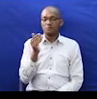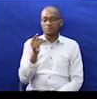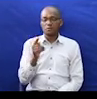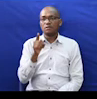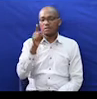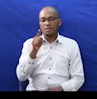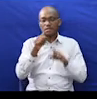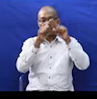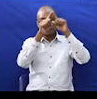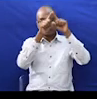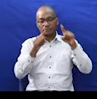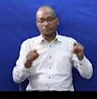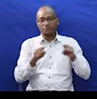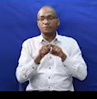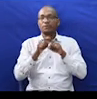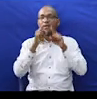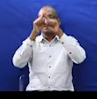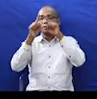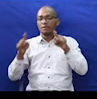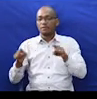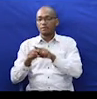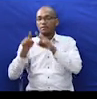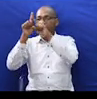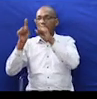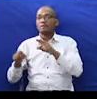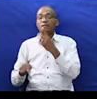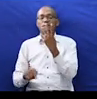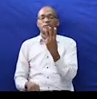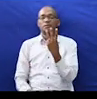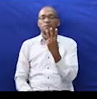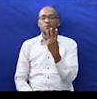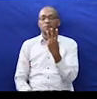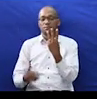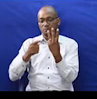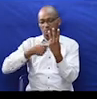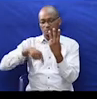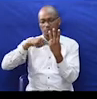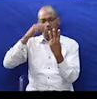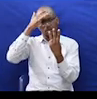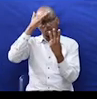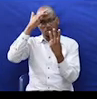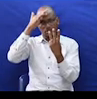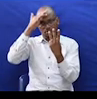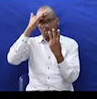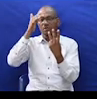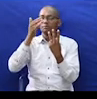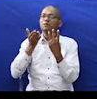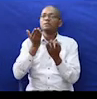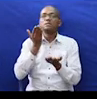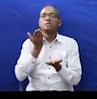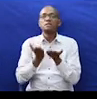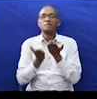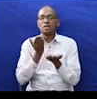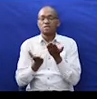triangles which are similar. And now here we have to think or to remember the concept of similarity. And